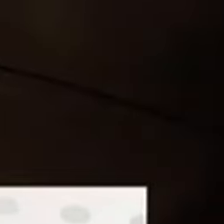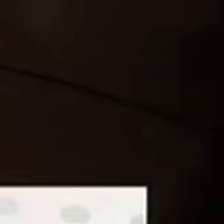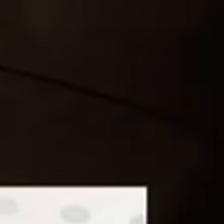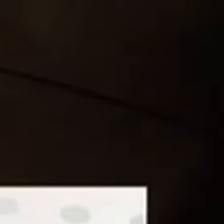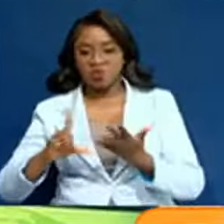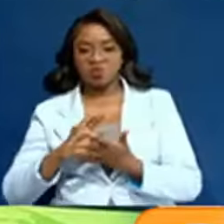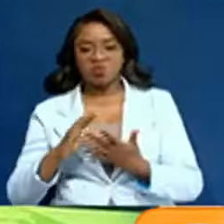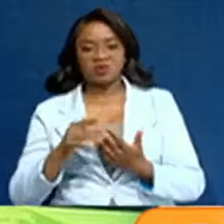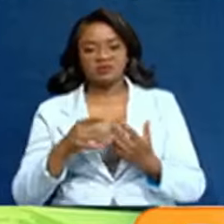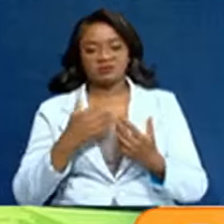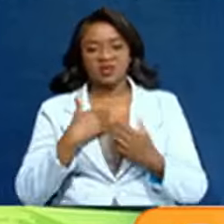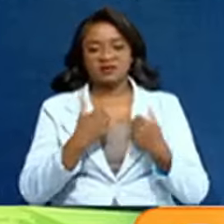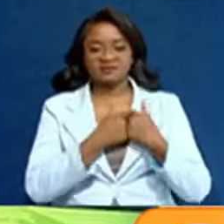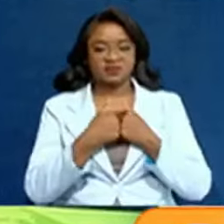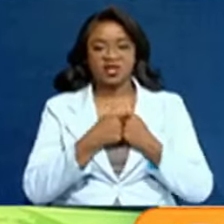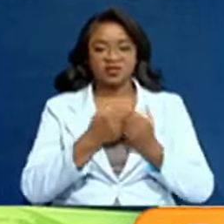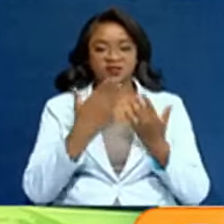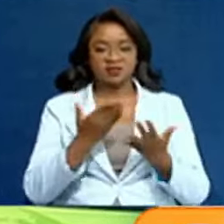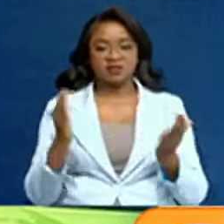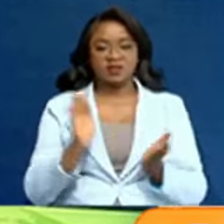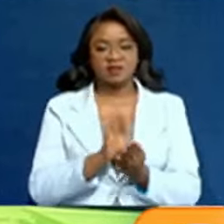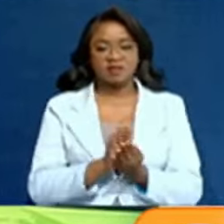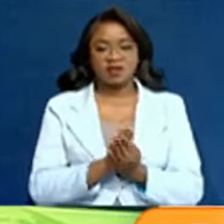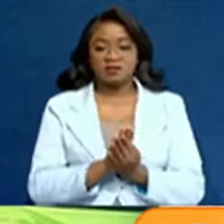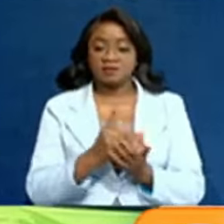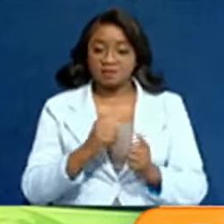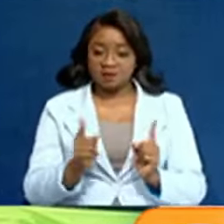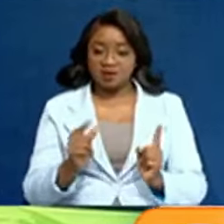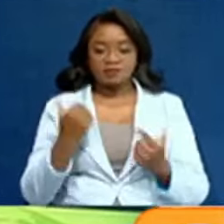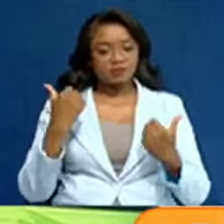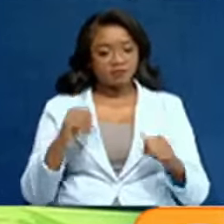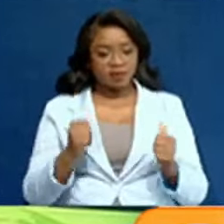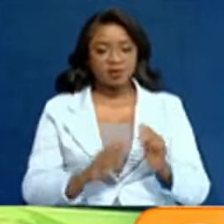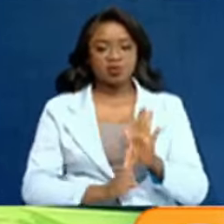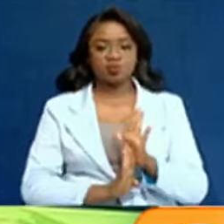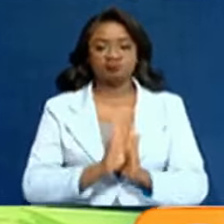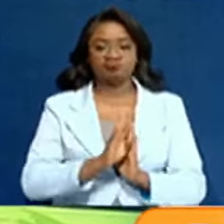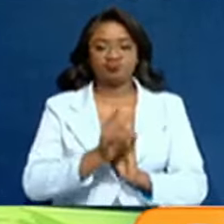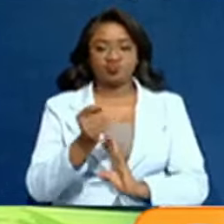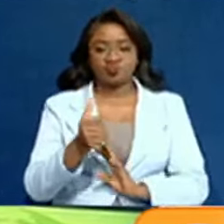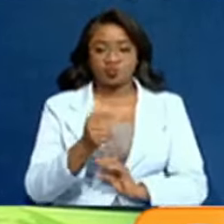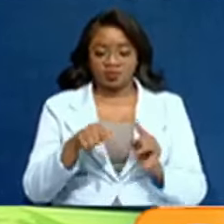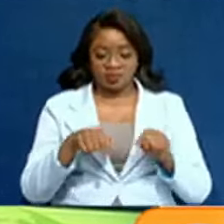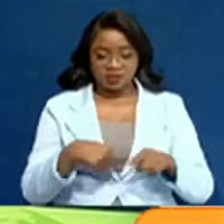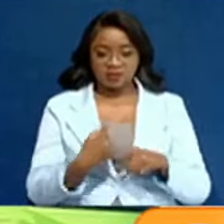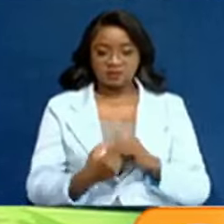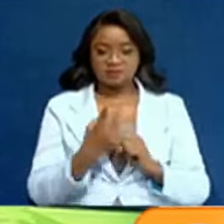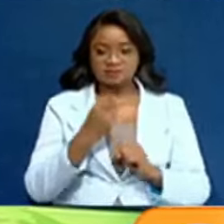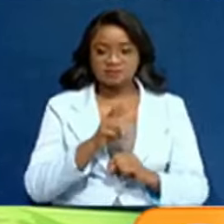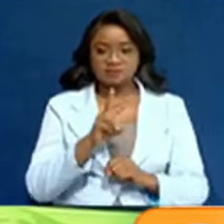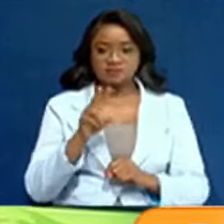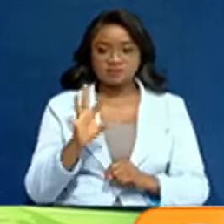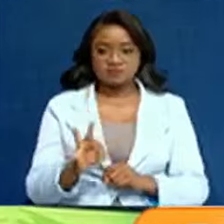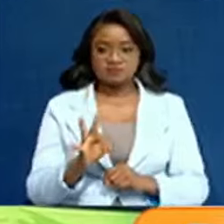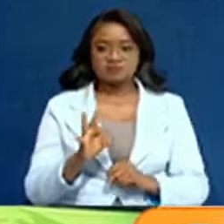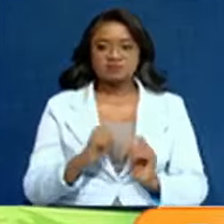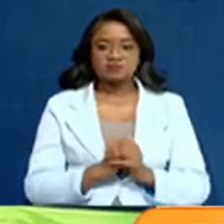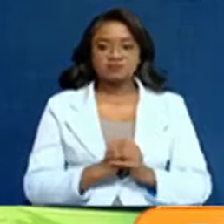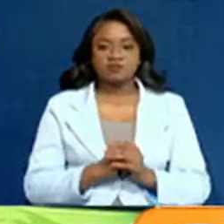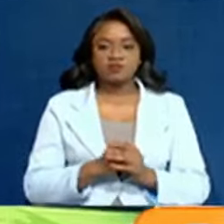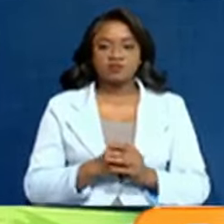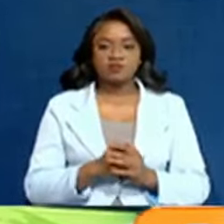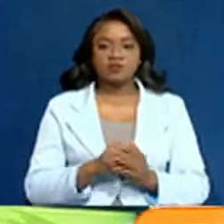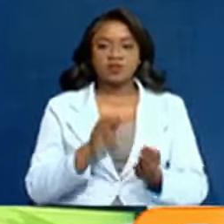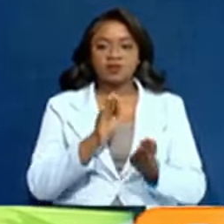non-performing loans continue to demonstrate growth in 2023. This is according to the latest State of the Banking Industry report, which shows the